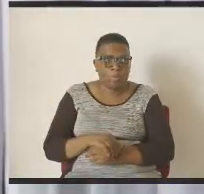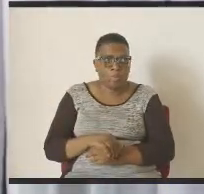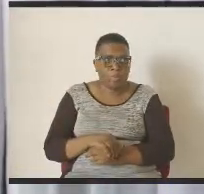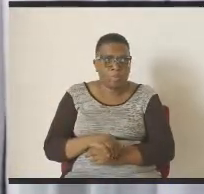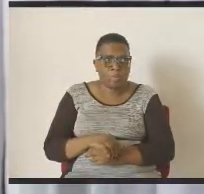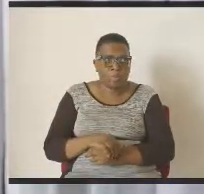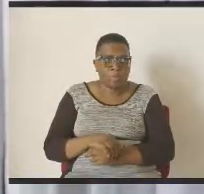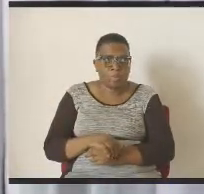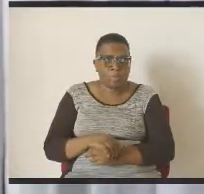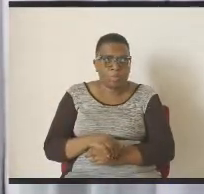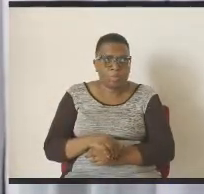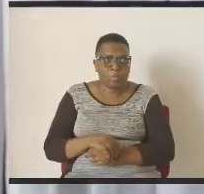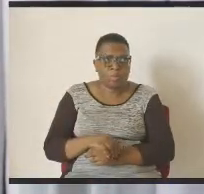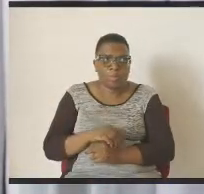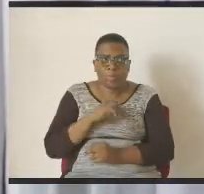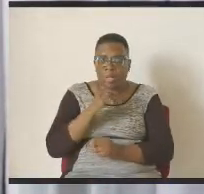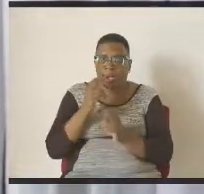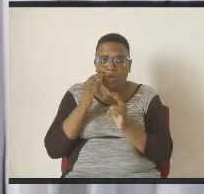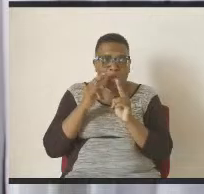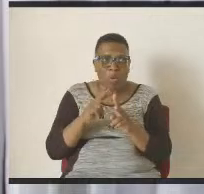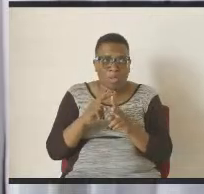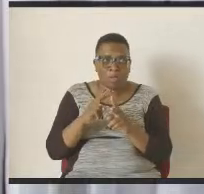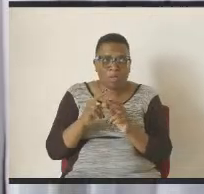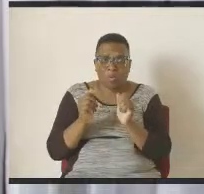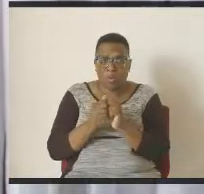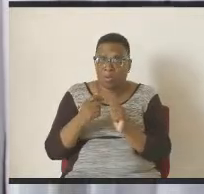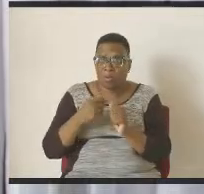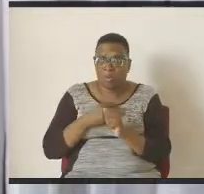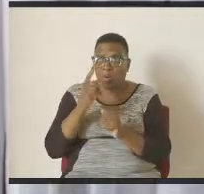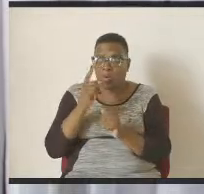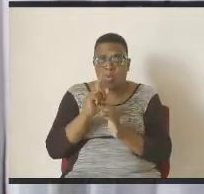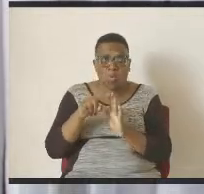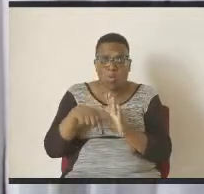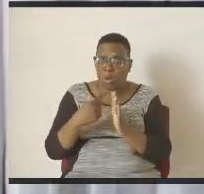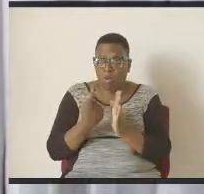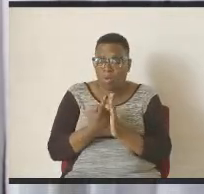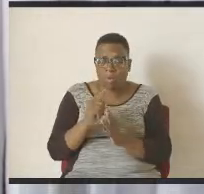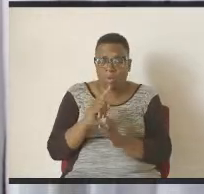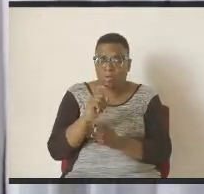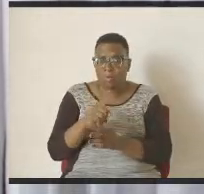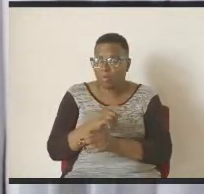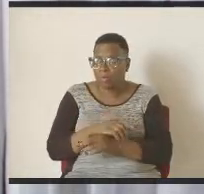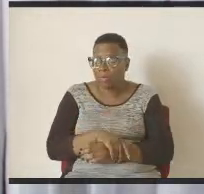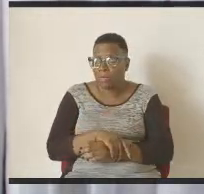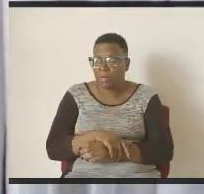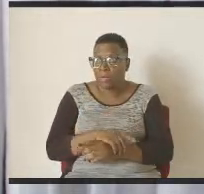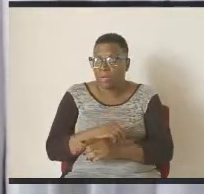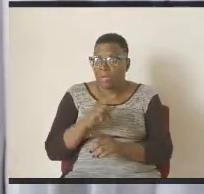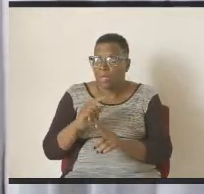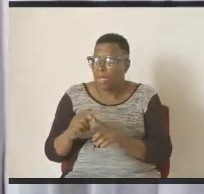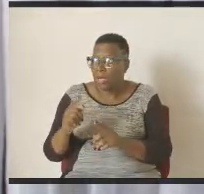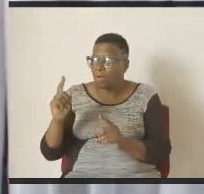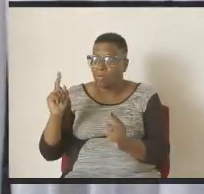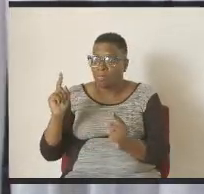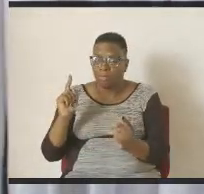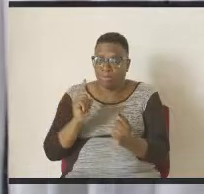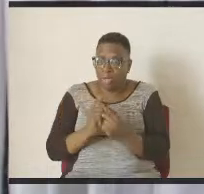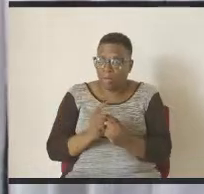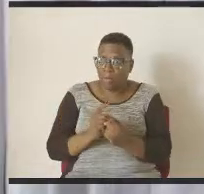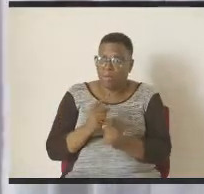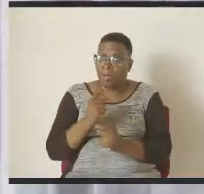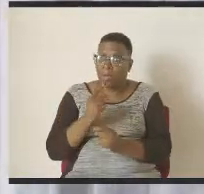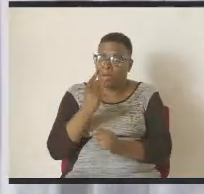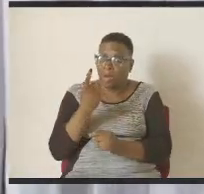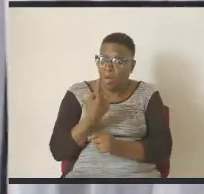them. Could you not watch with me? Could you not identify with my aloneness for